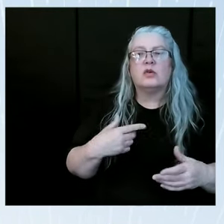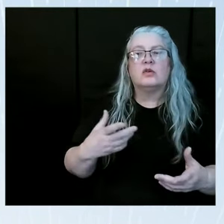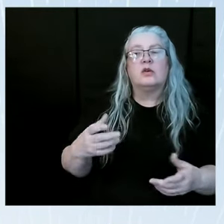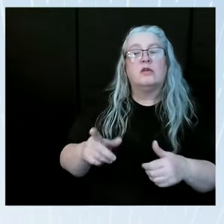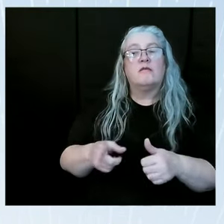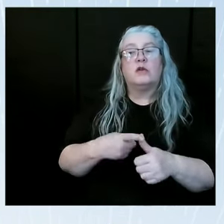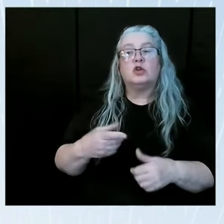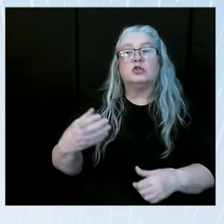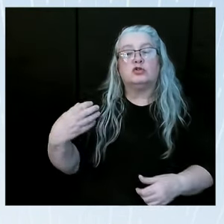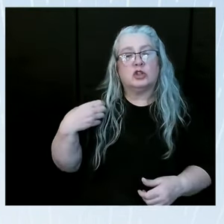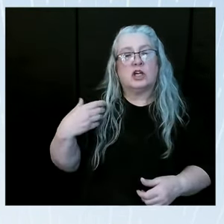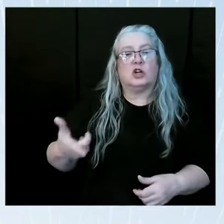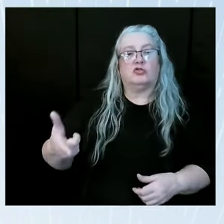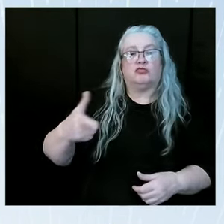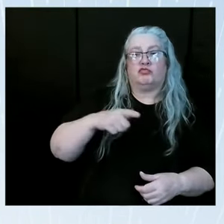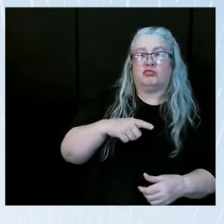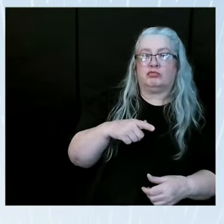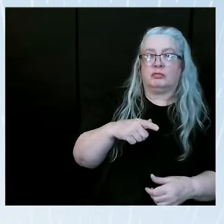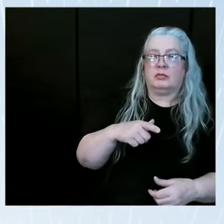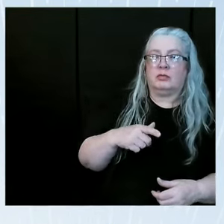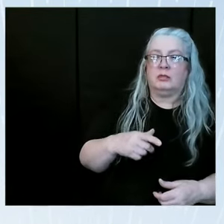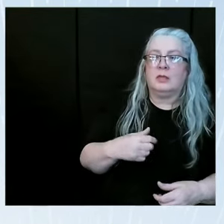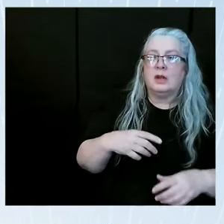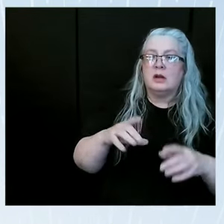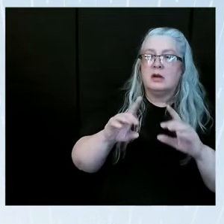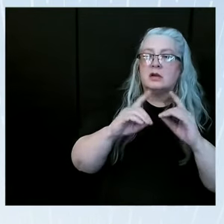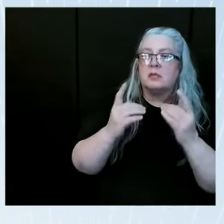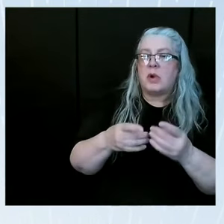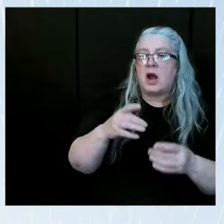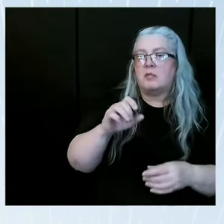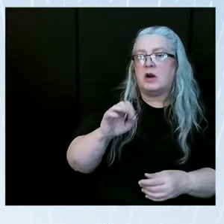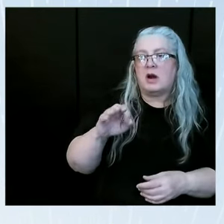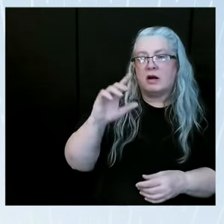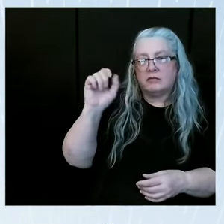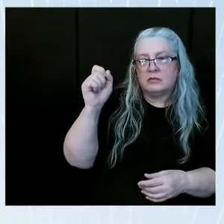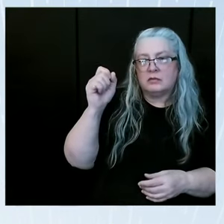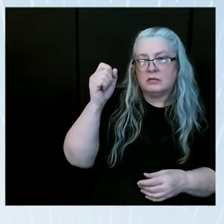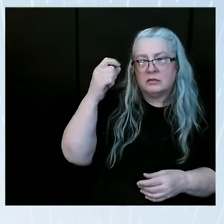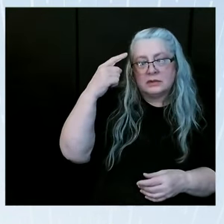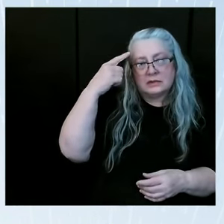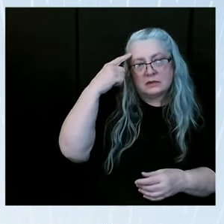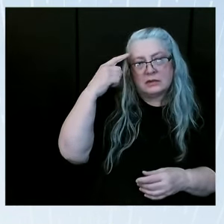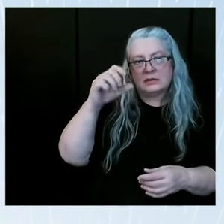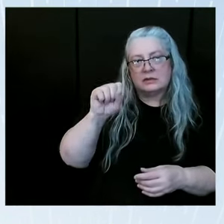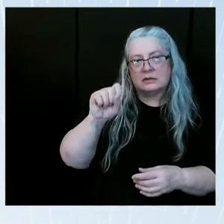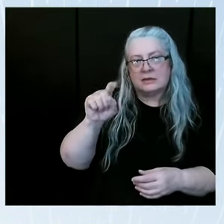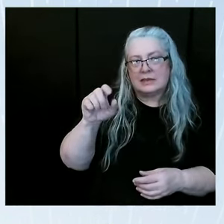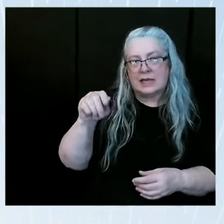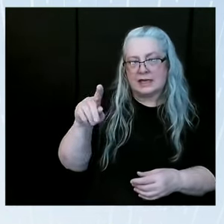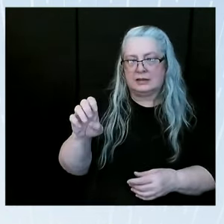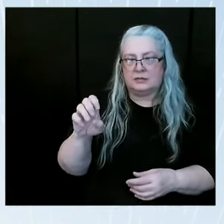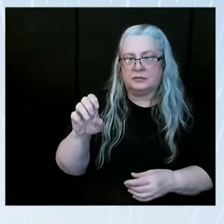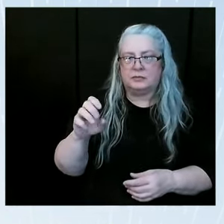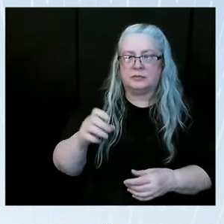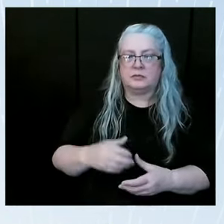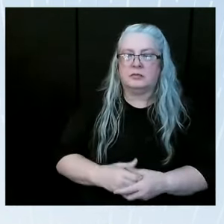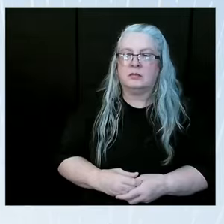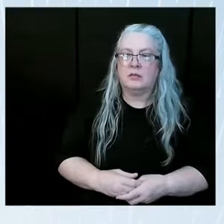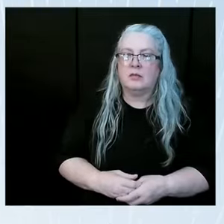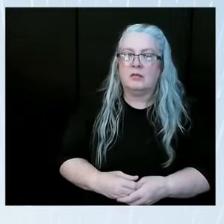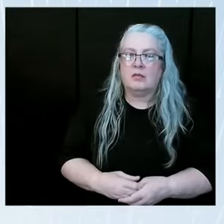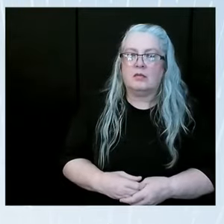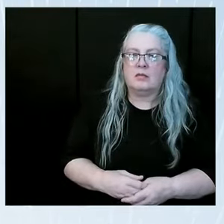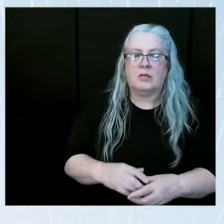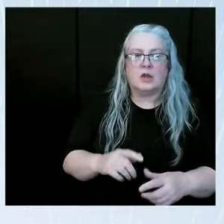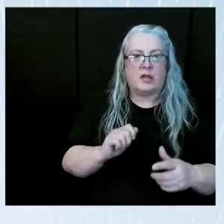report on what we've been up to, and then we'll have a chance to go around and hear from everyone. But first, from the perspective of the department,